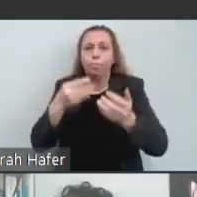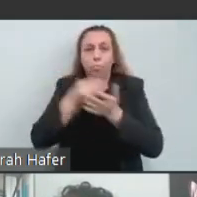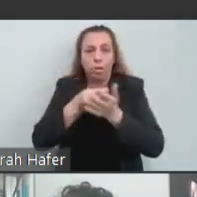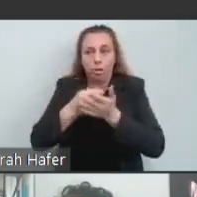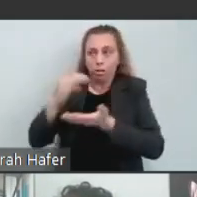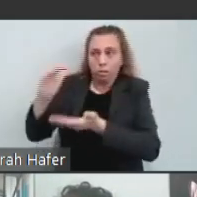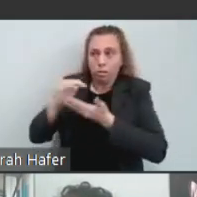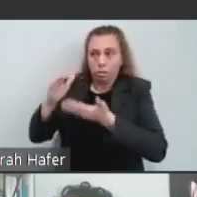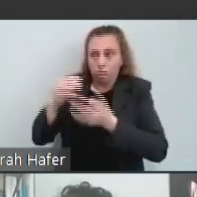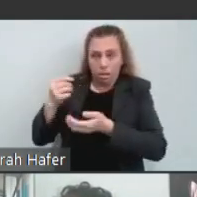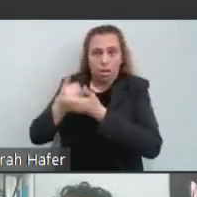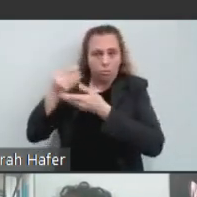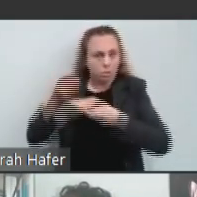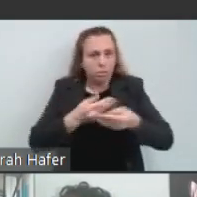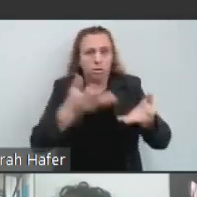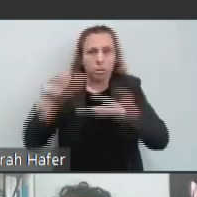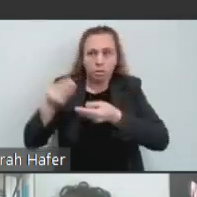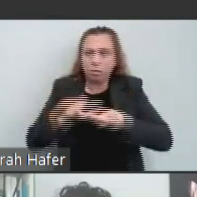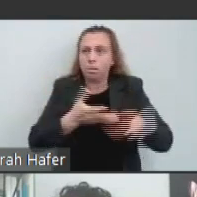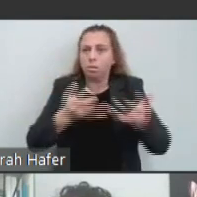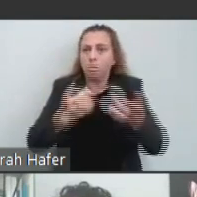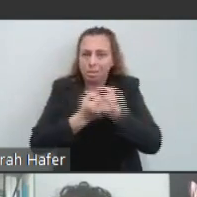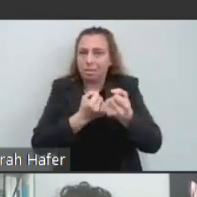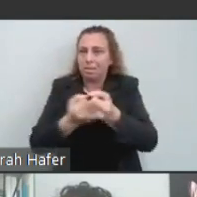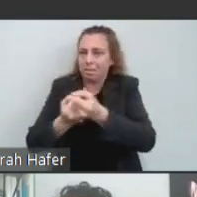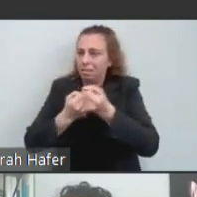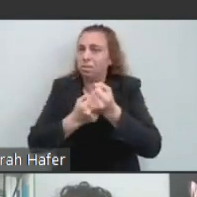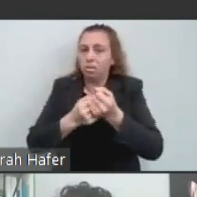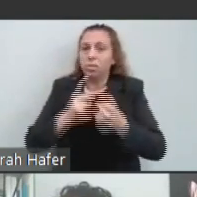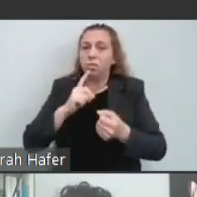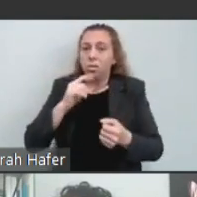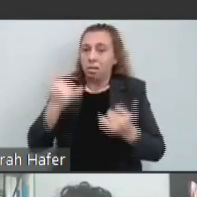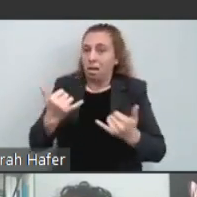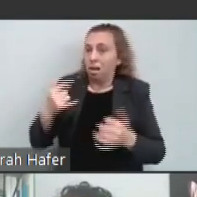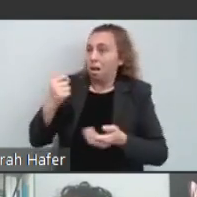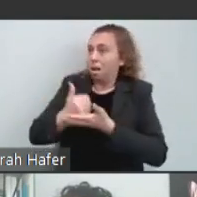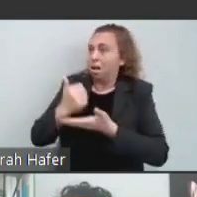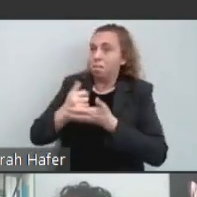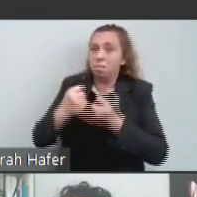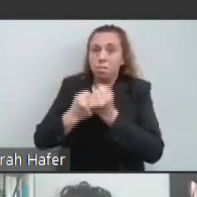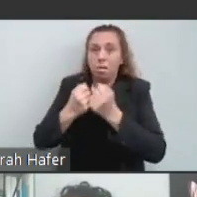now, honestly, the help that we need seems out of reach.